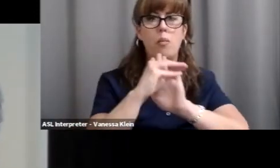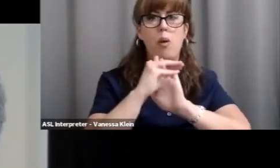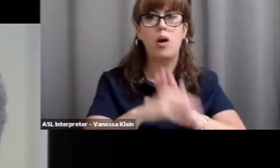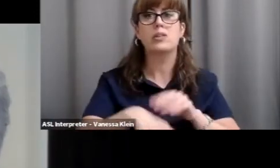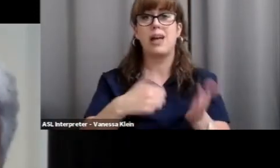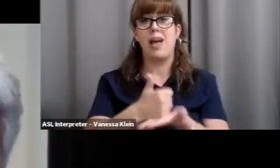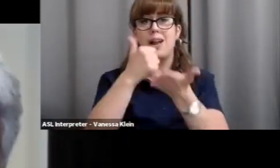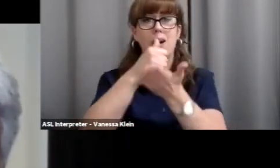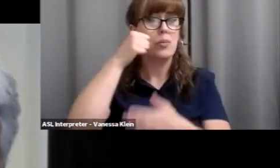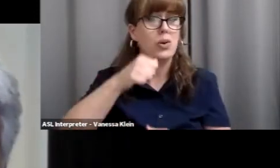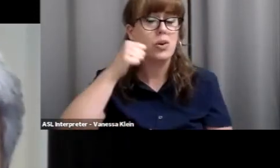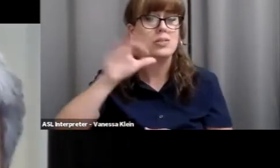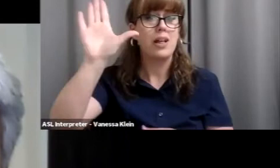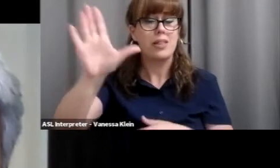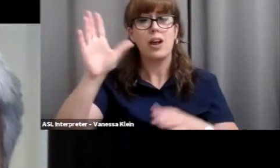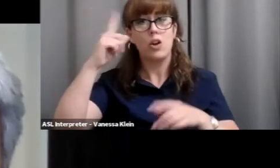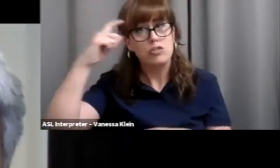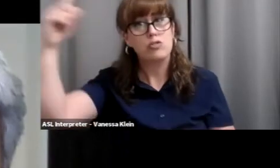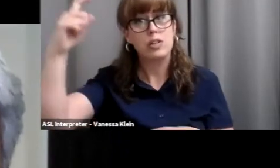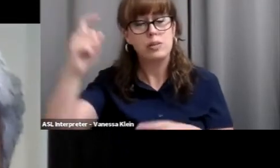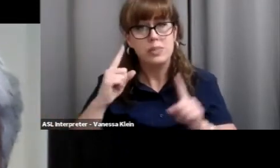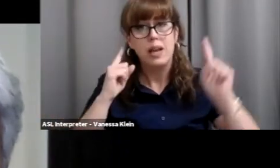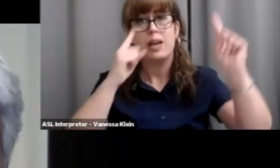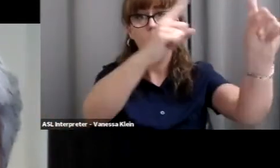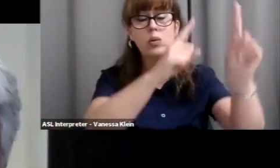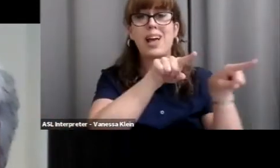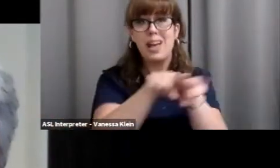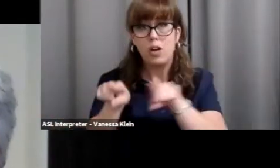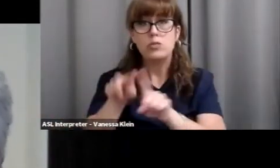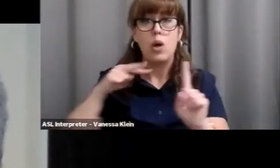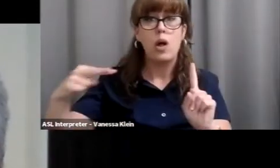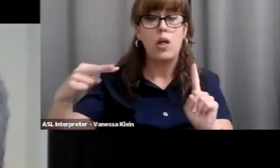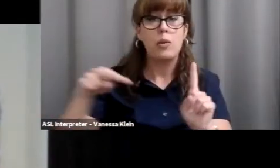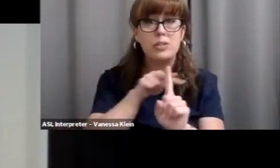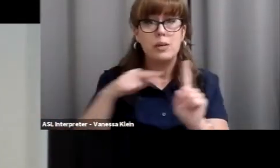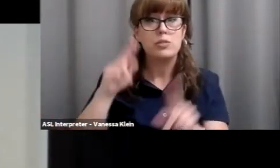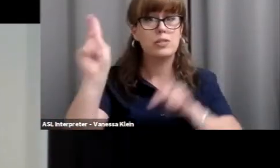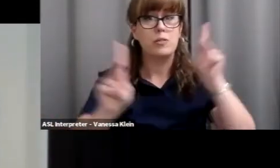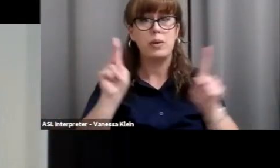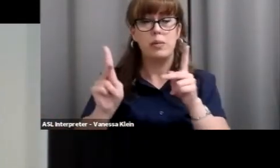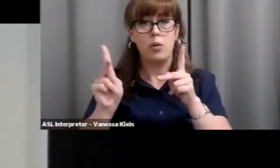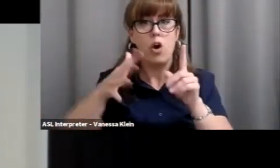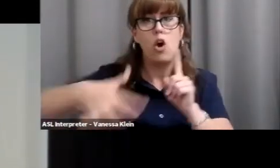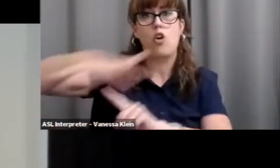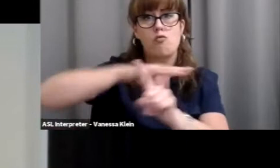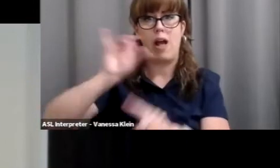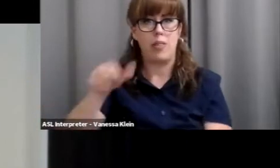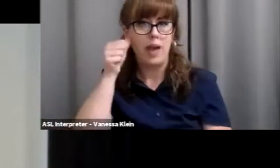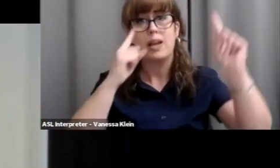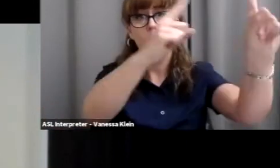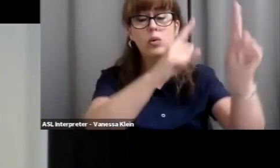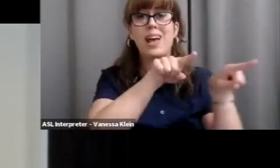and simultaneously shift the perceptions of people around her. At UNICEF India, equity and